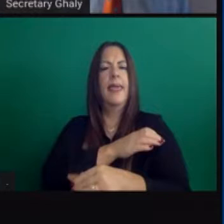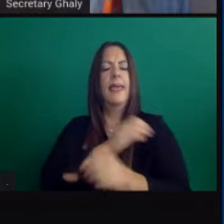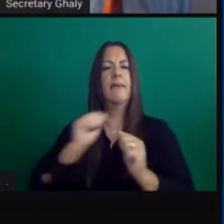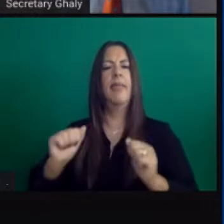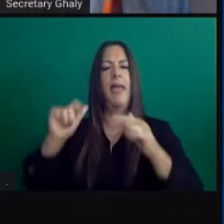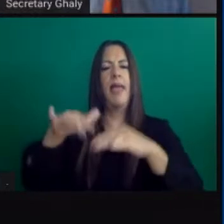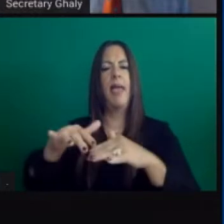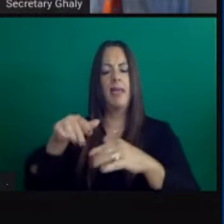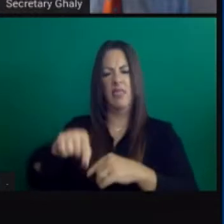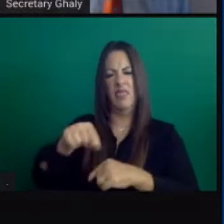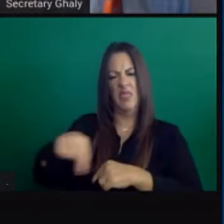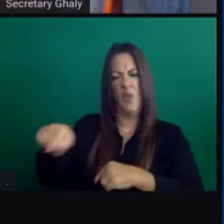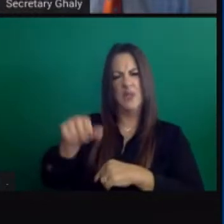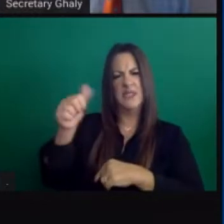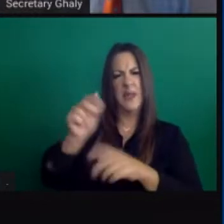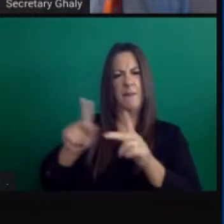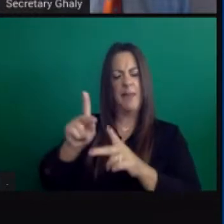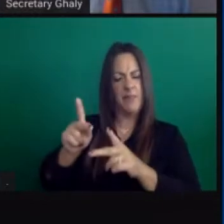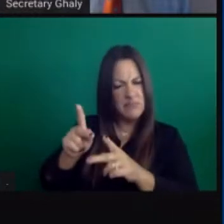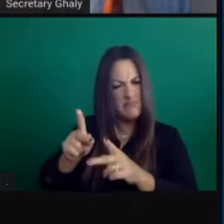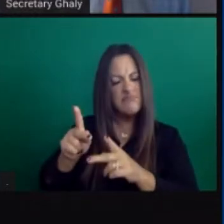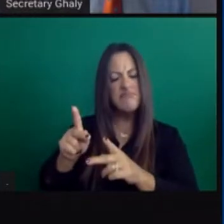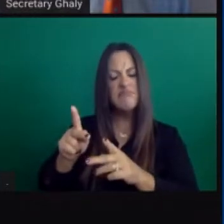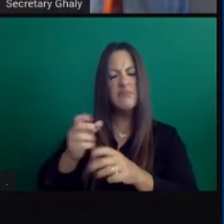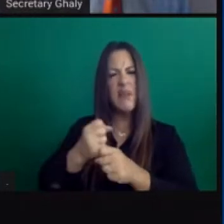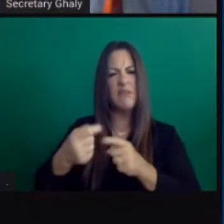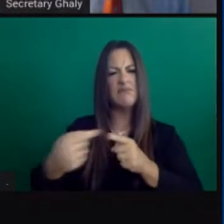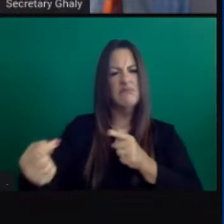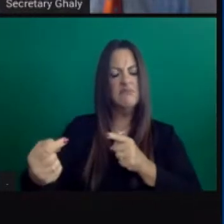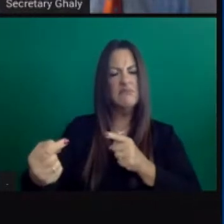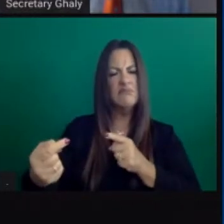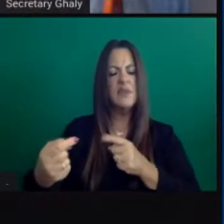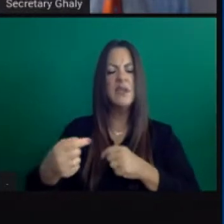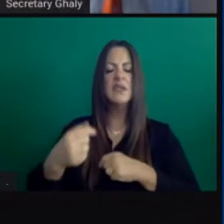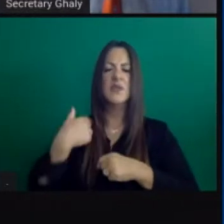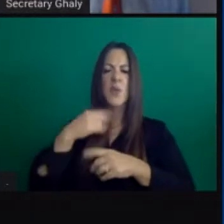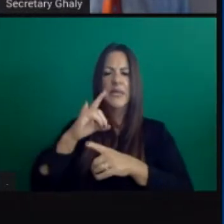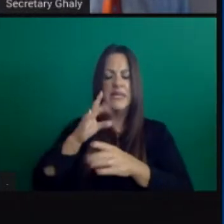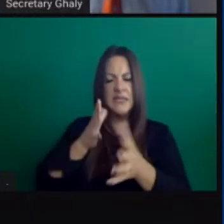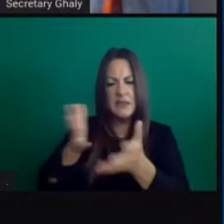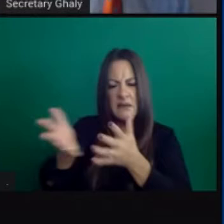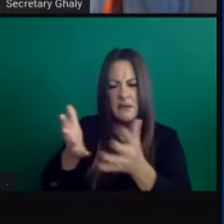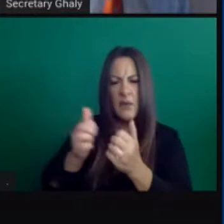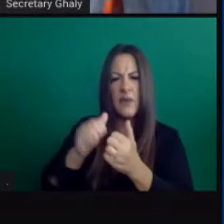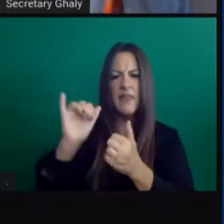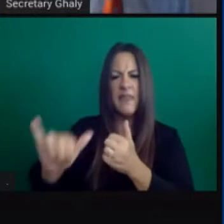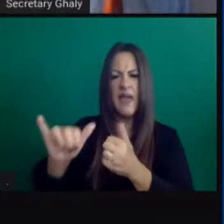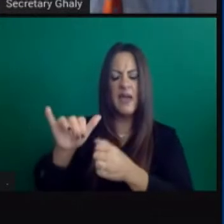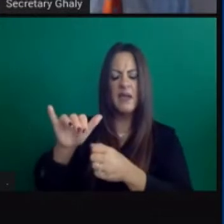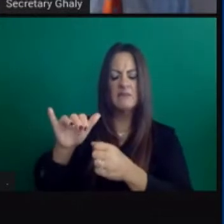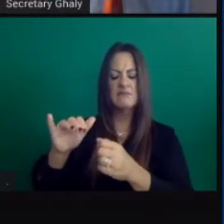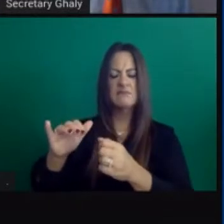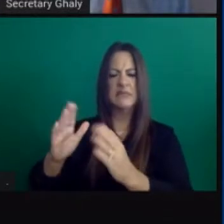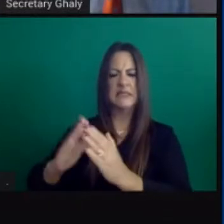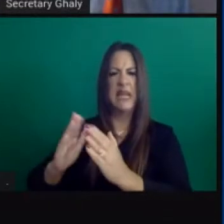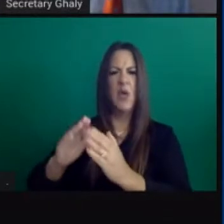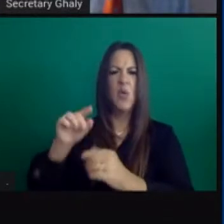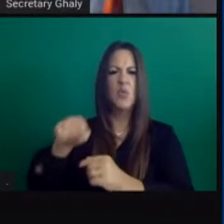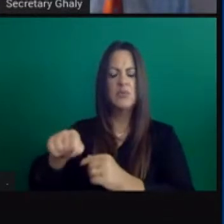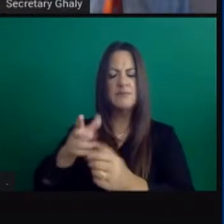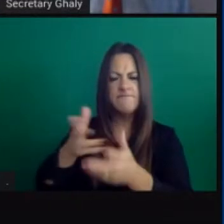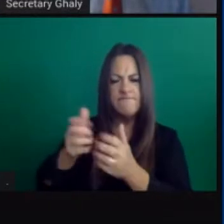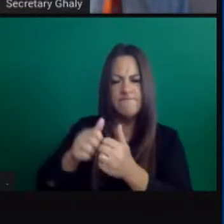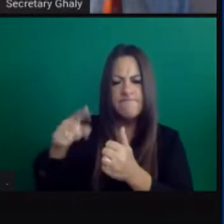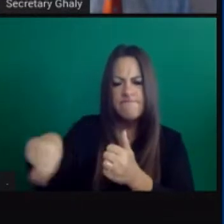began working from the state with those local public health officials, the site where the administration